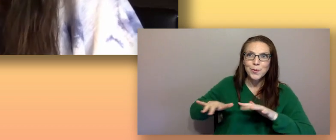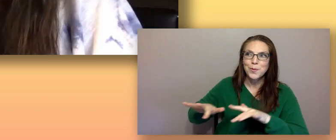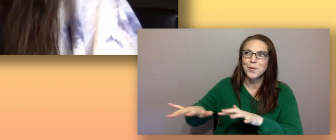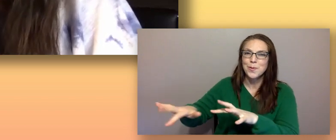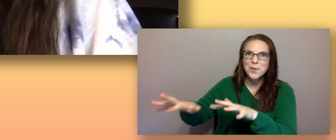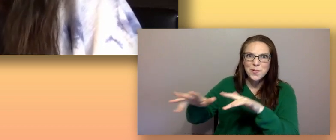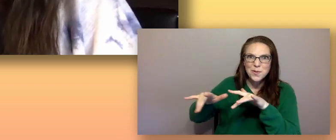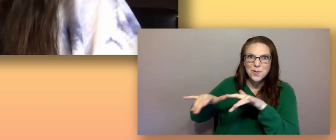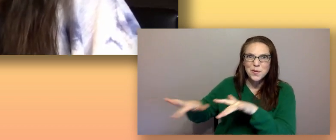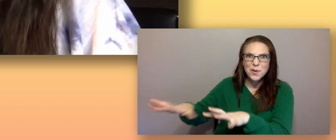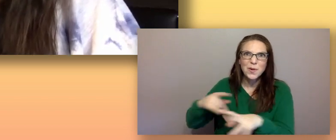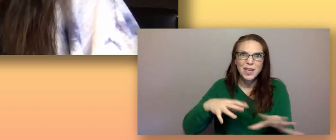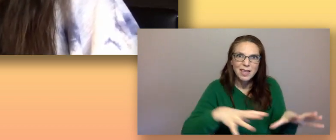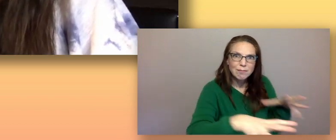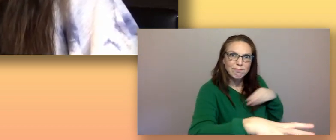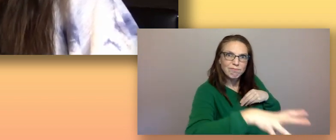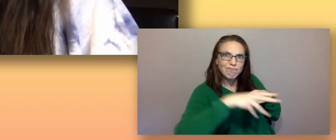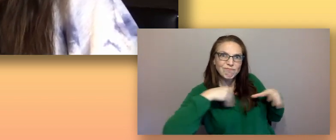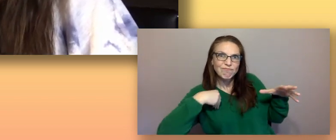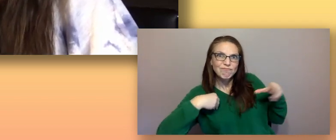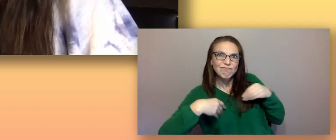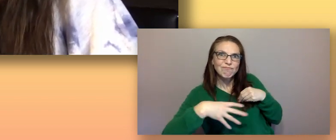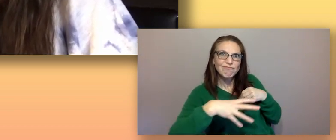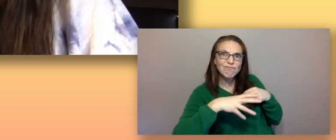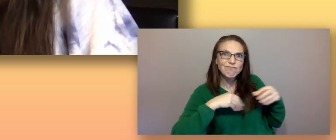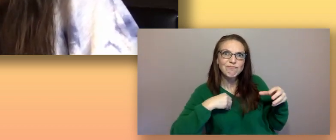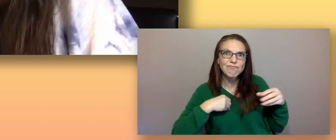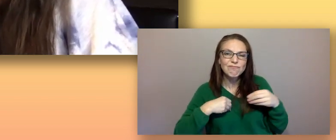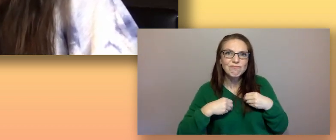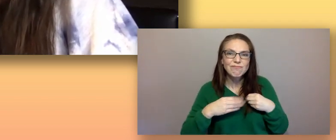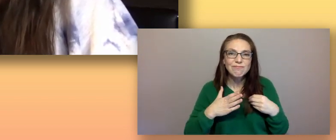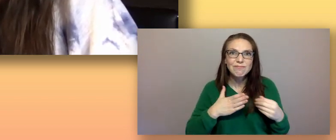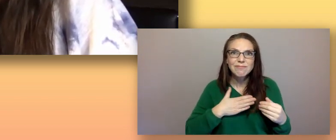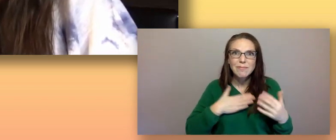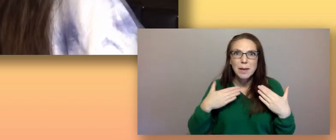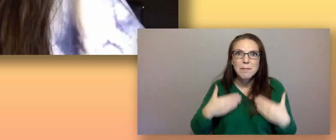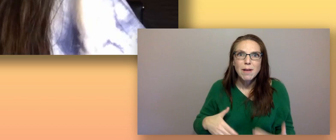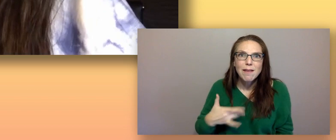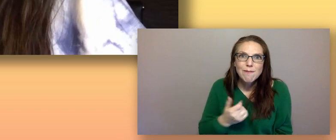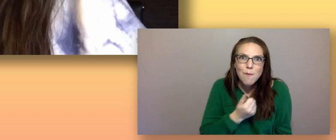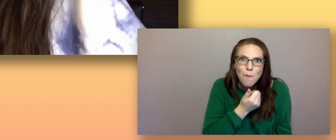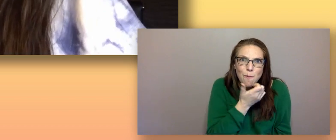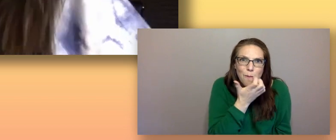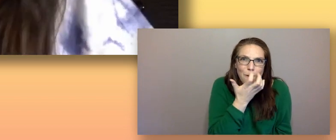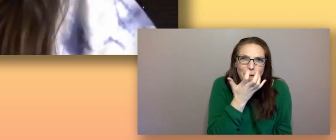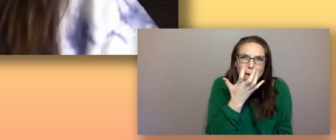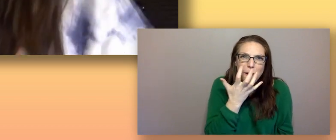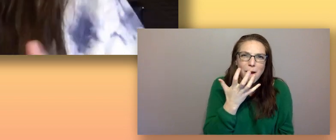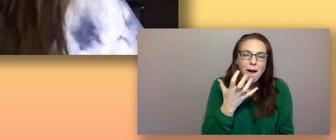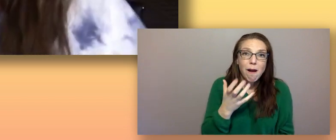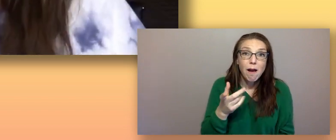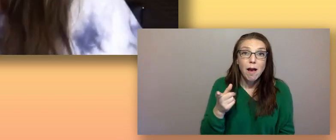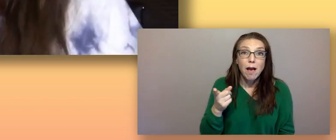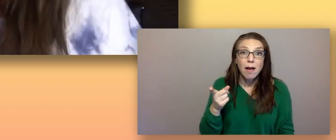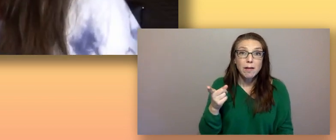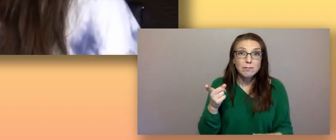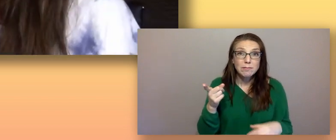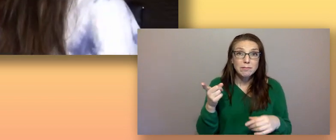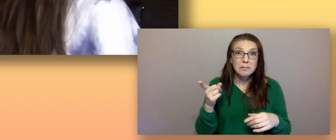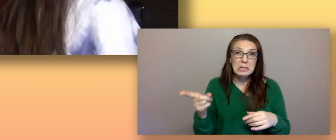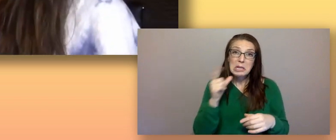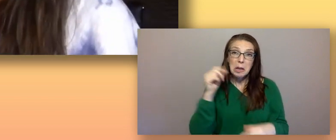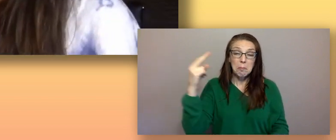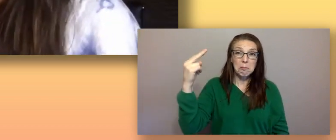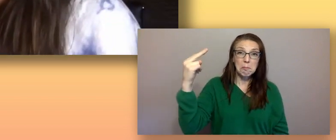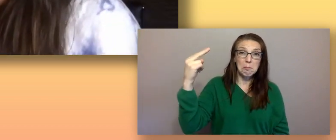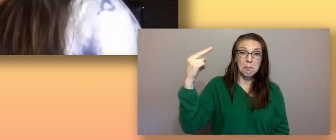down, they started to feel warm and fuzzy. I mean, he wasn't exploring this whole body of